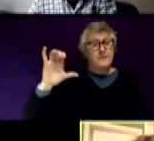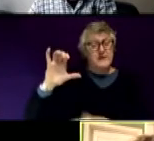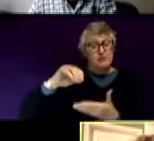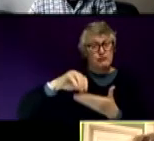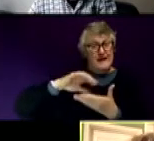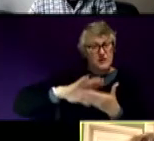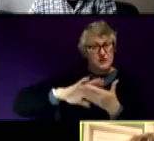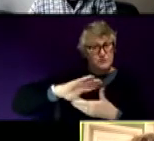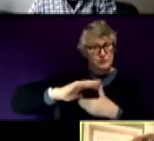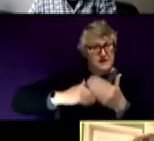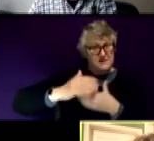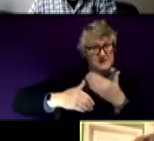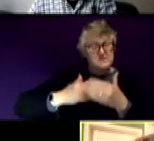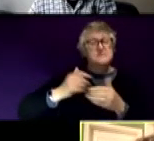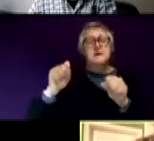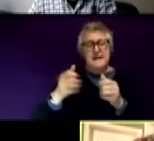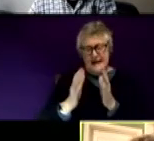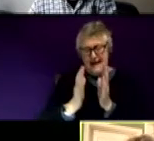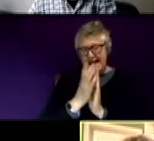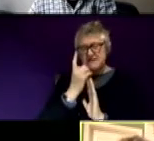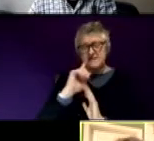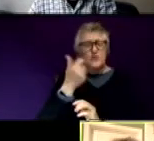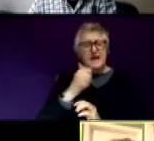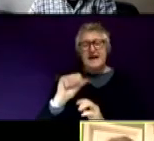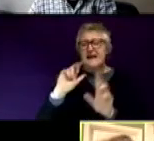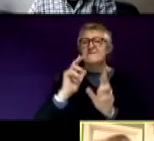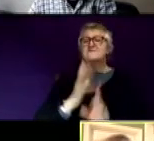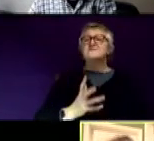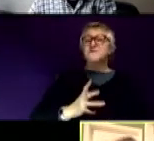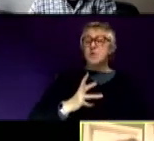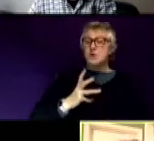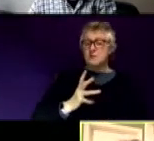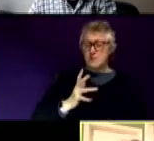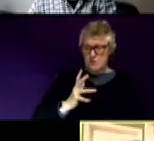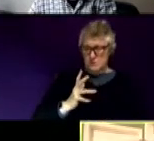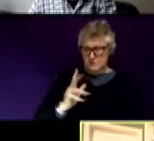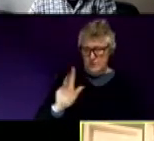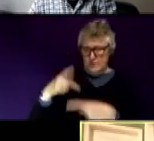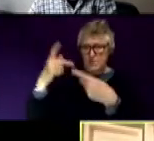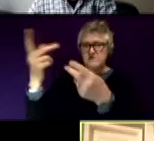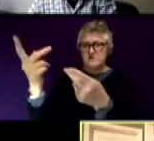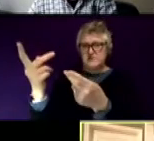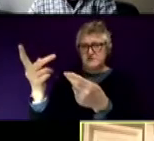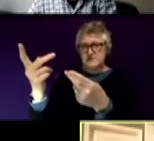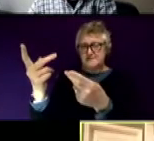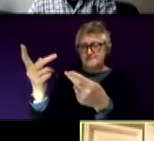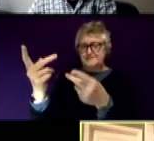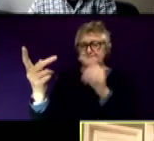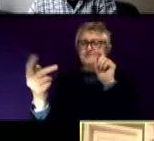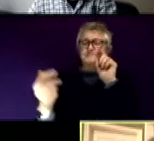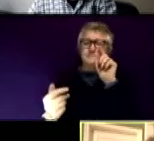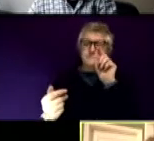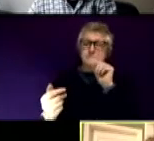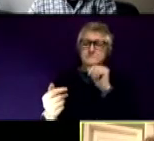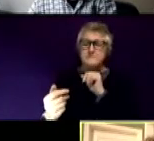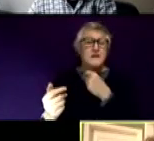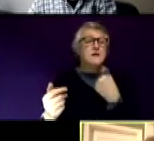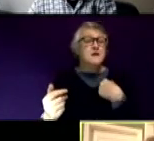process for any formal proposals that have been passed across the table. We have said